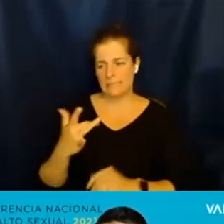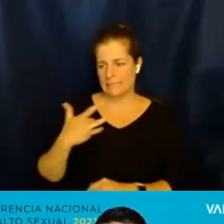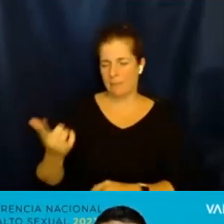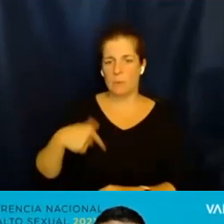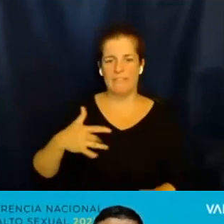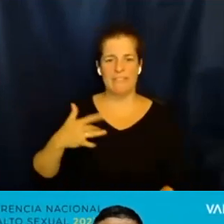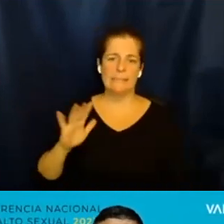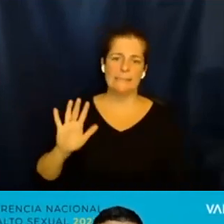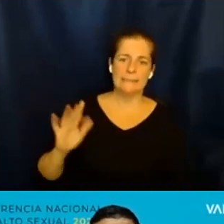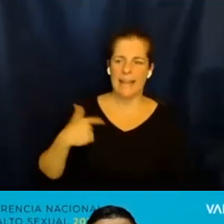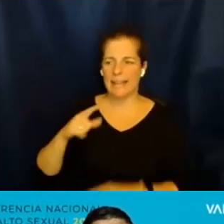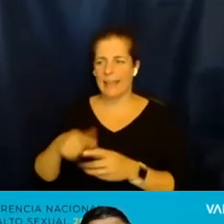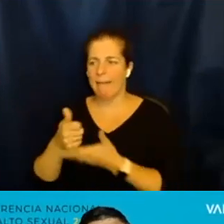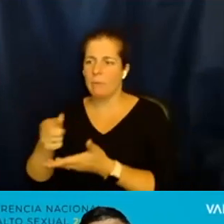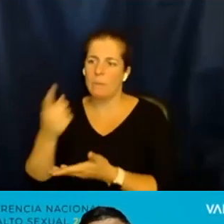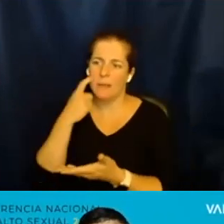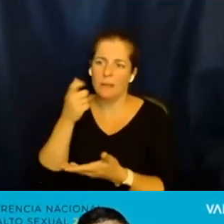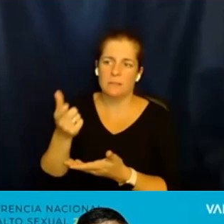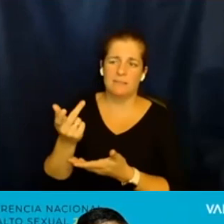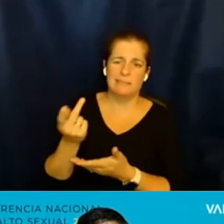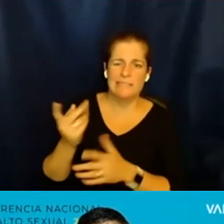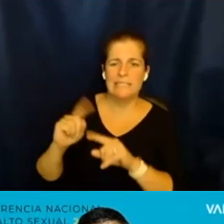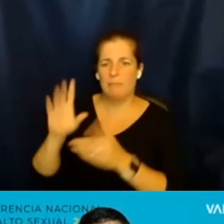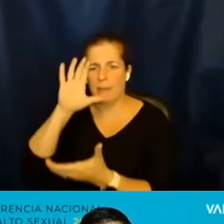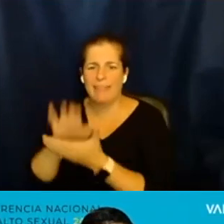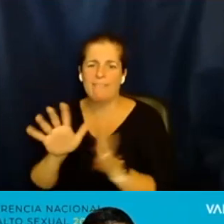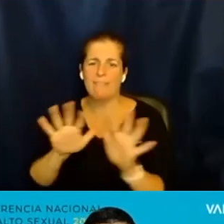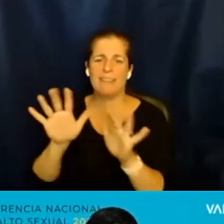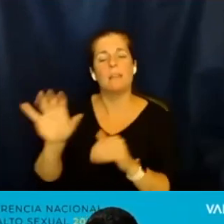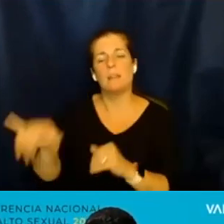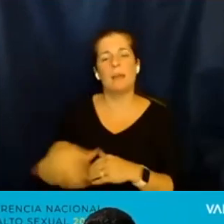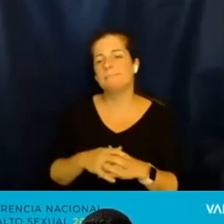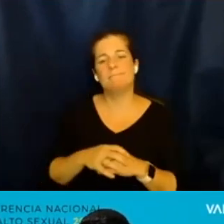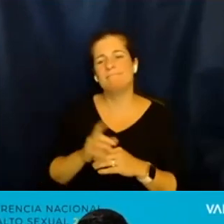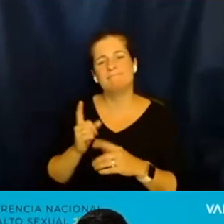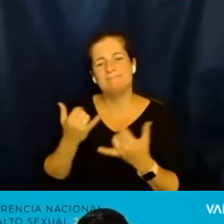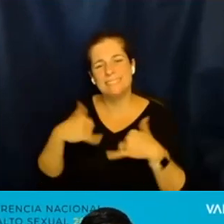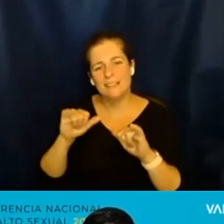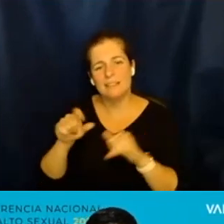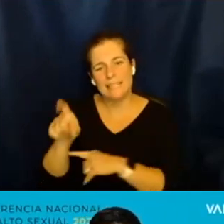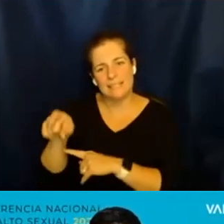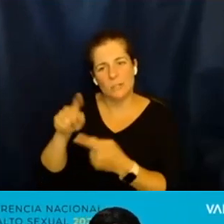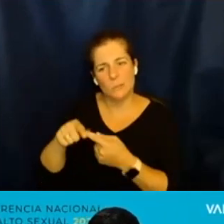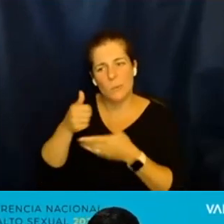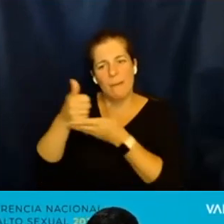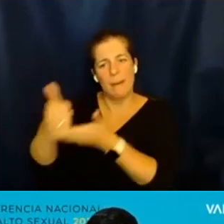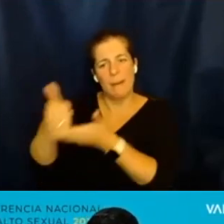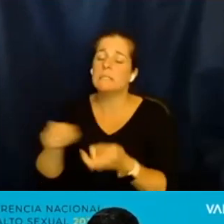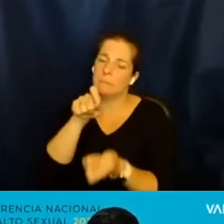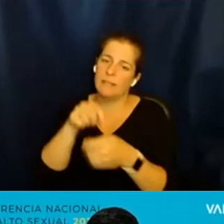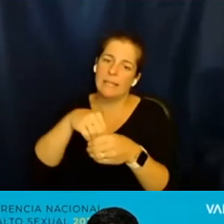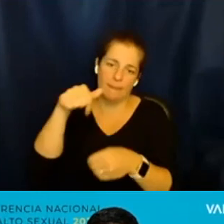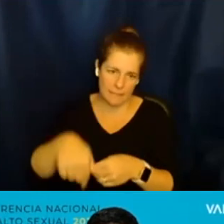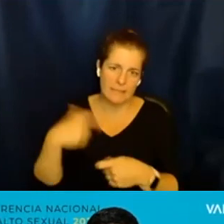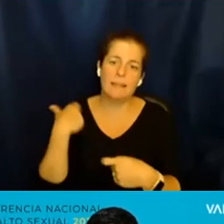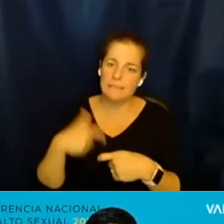helping and identifying ourselves with this type of work that is so necessary, particularly in our Latino communities. Through